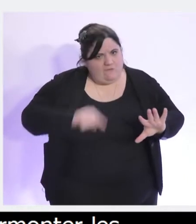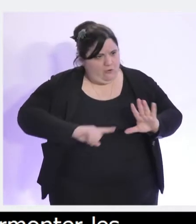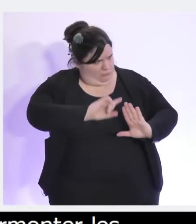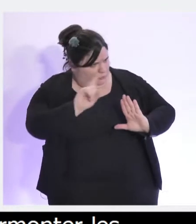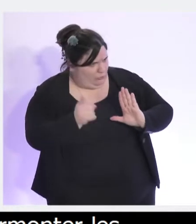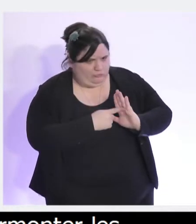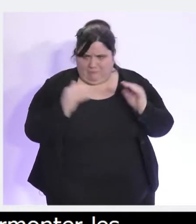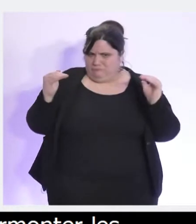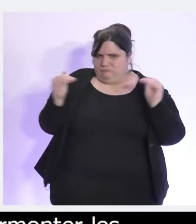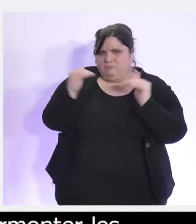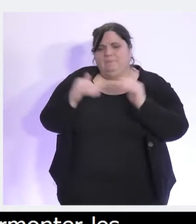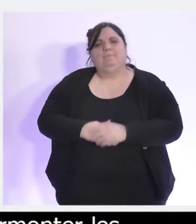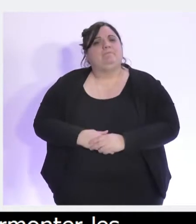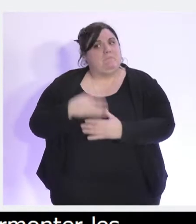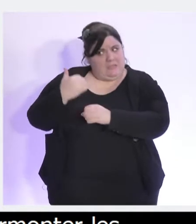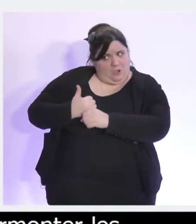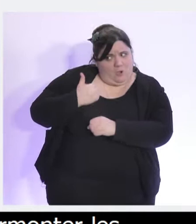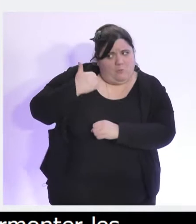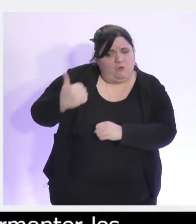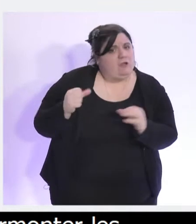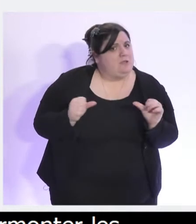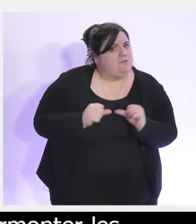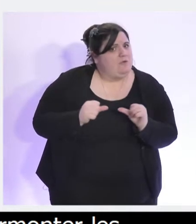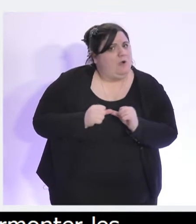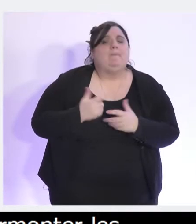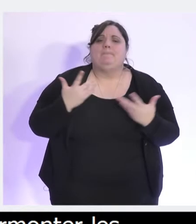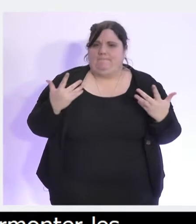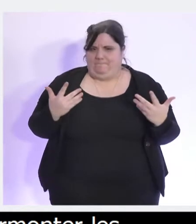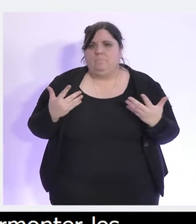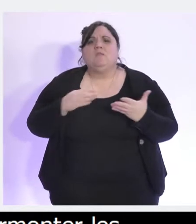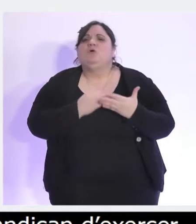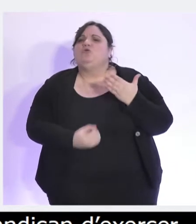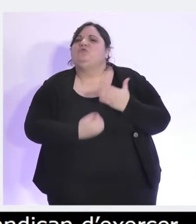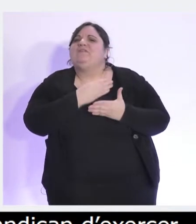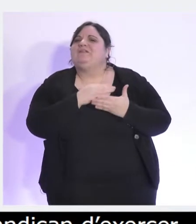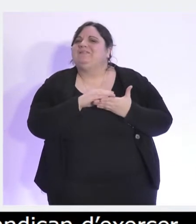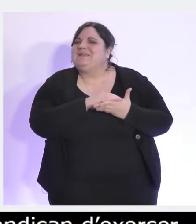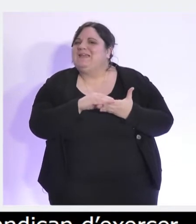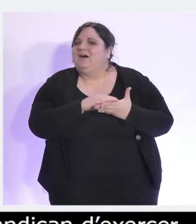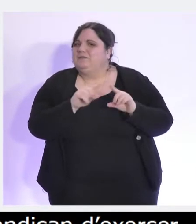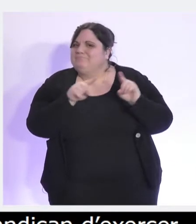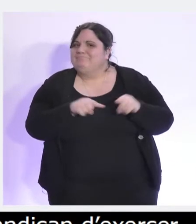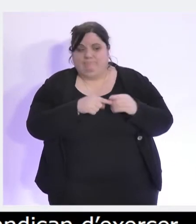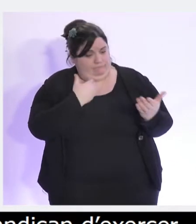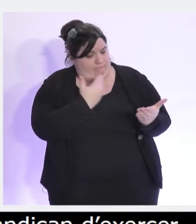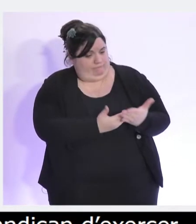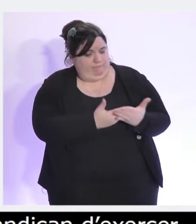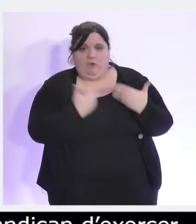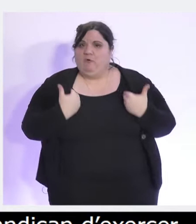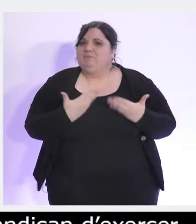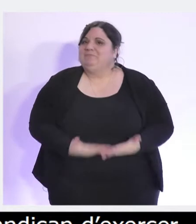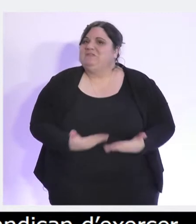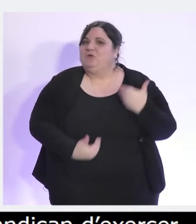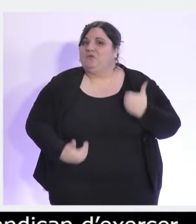recognition of disability status across all 27 member states. The card will build on the pilot project, which you